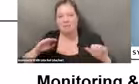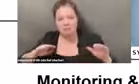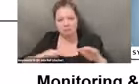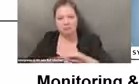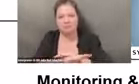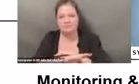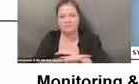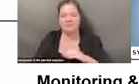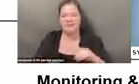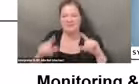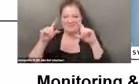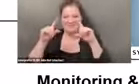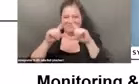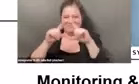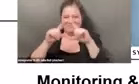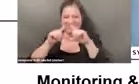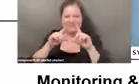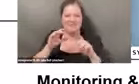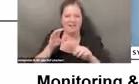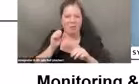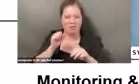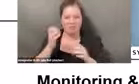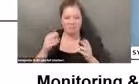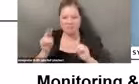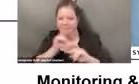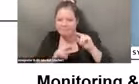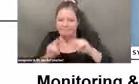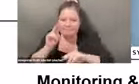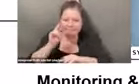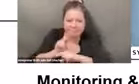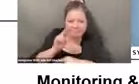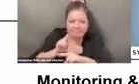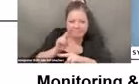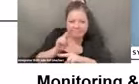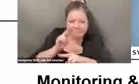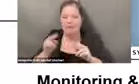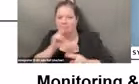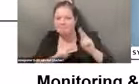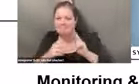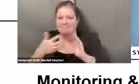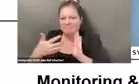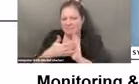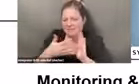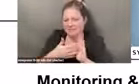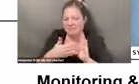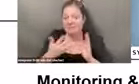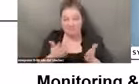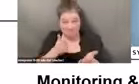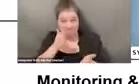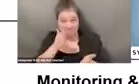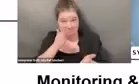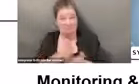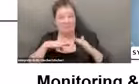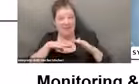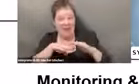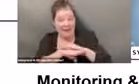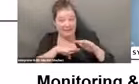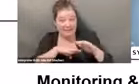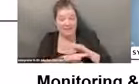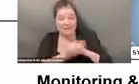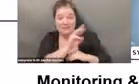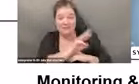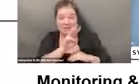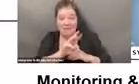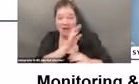somehow supervising the whole process of accessibility, digital accessibility, and they advise the public